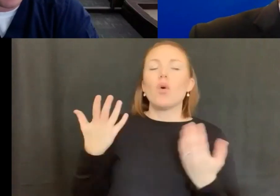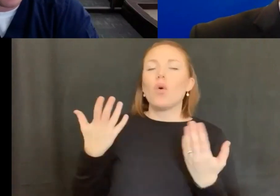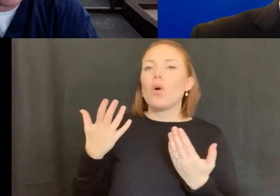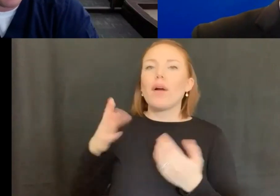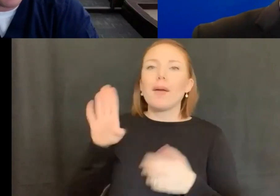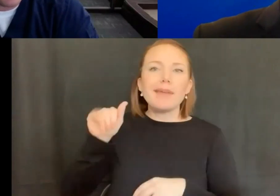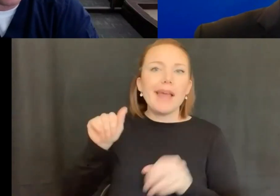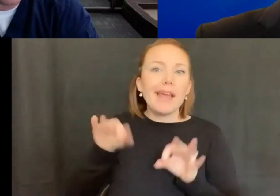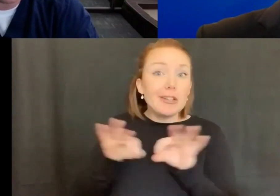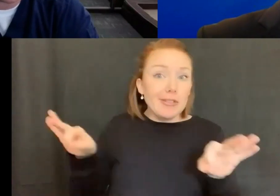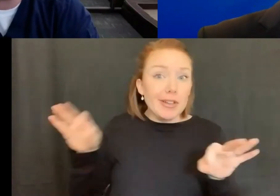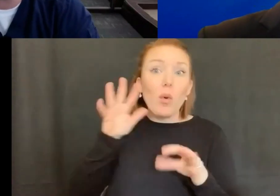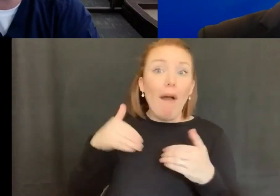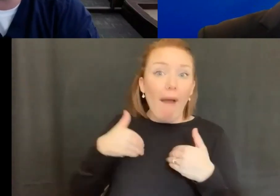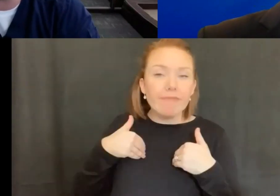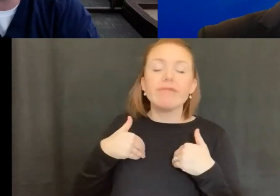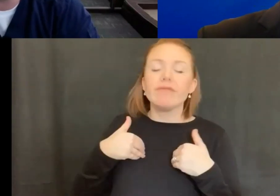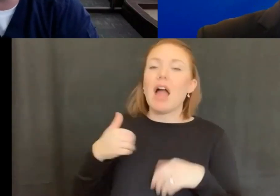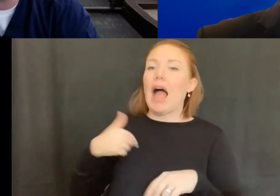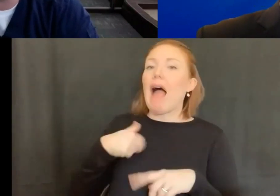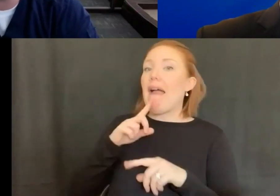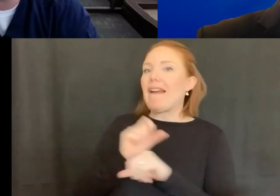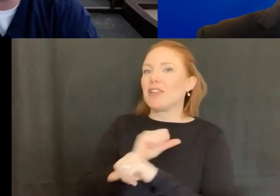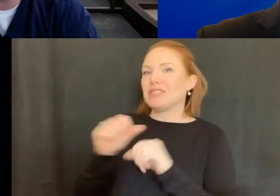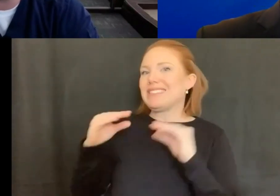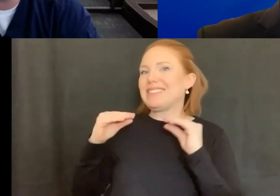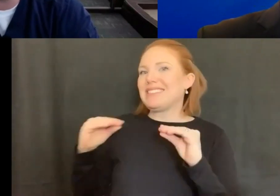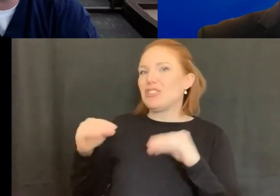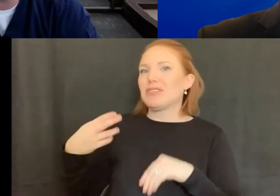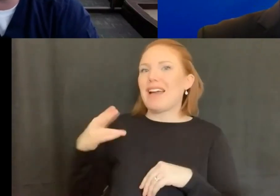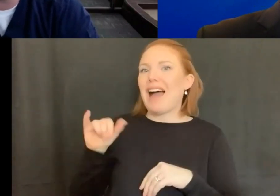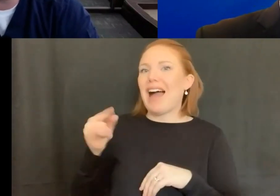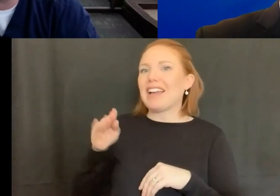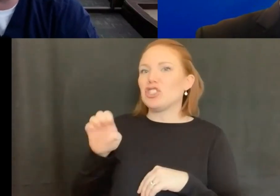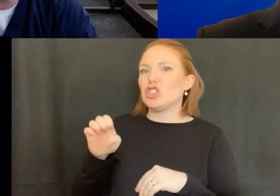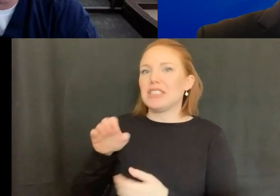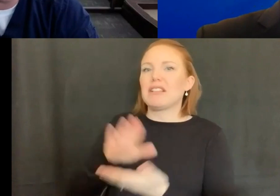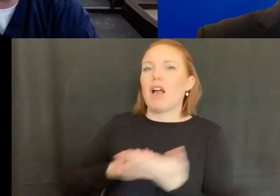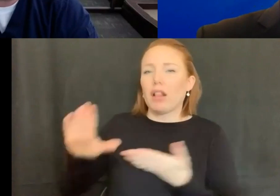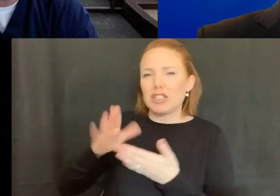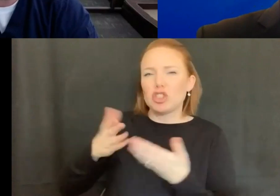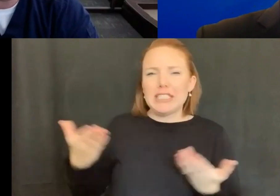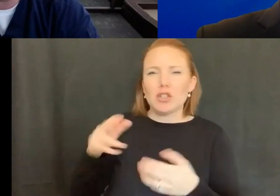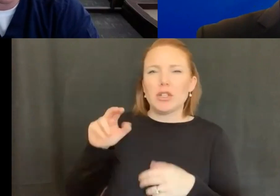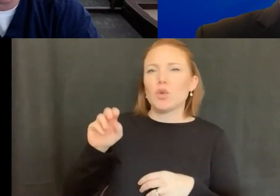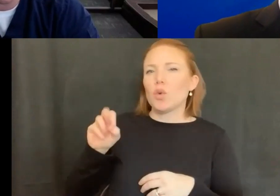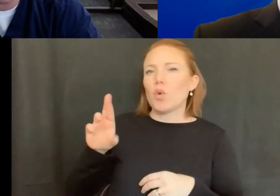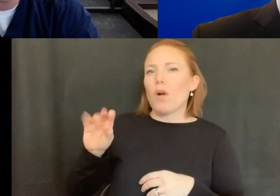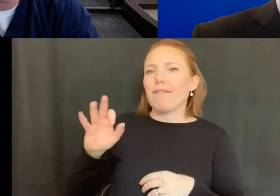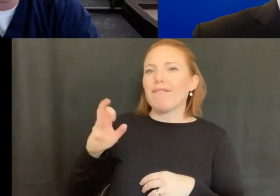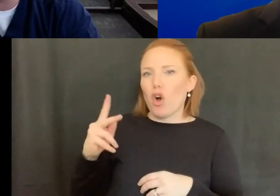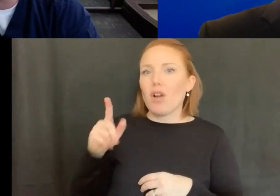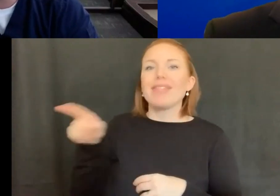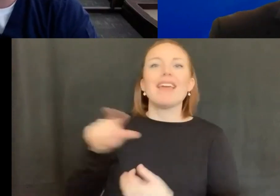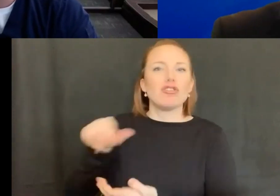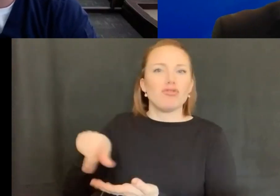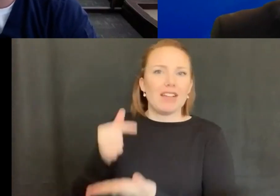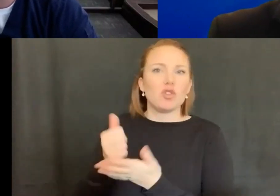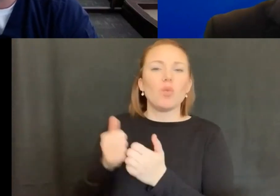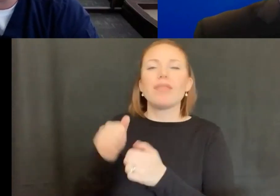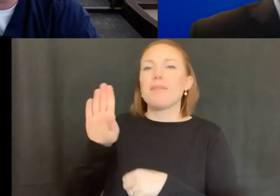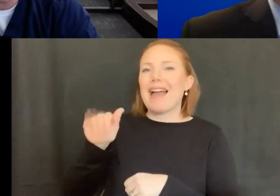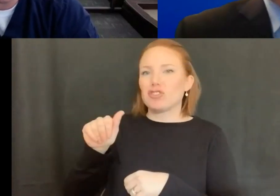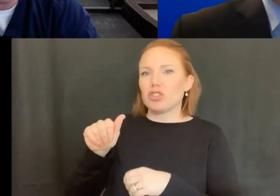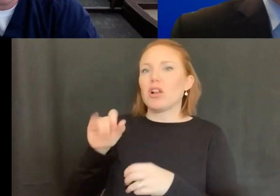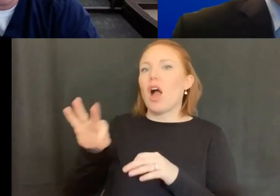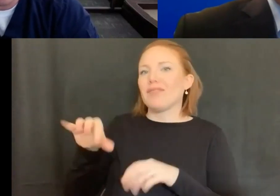degree. I actually teach at the hygiene school here in Norfolk, and they graduate with a Bachelor of Science